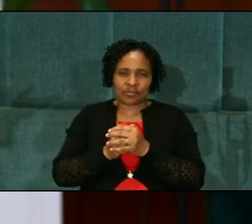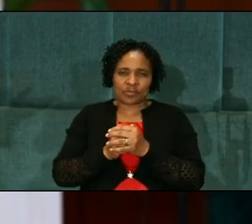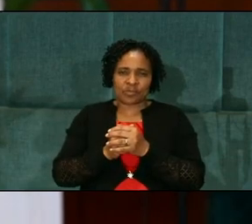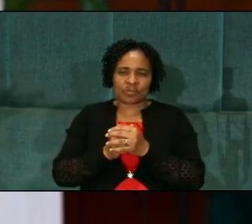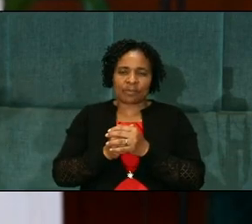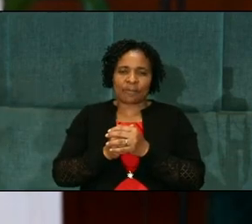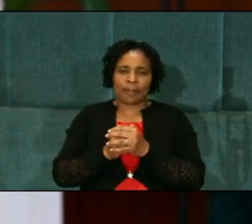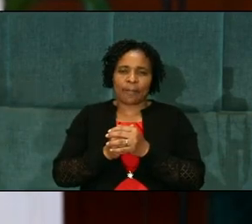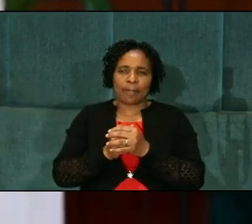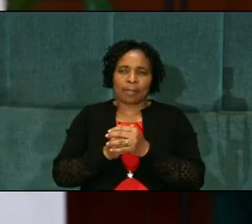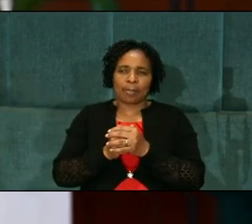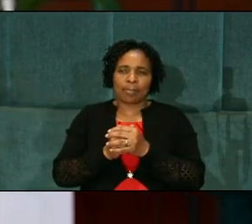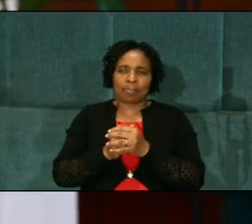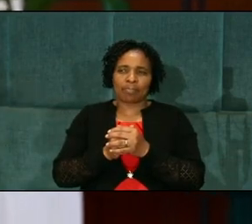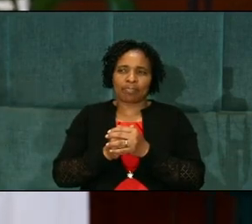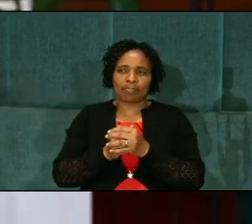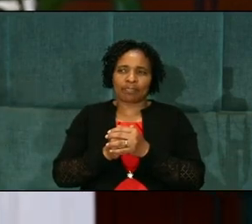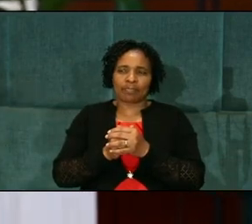Enter your